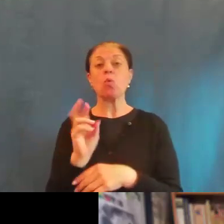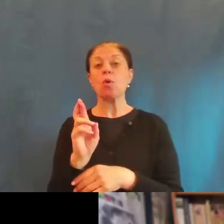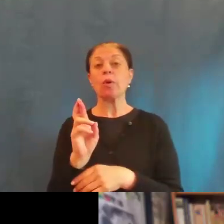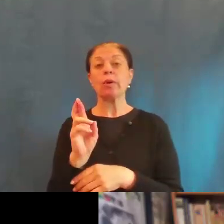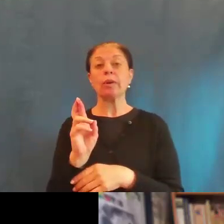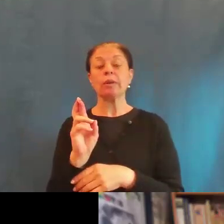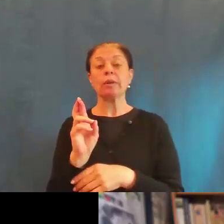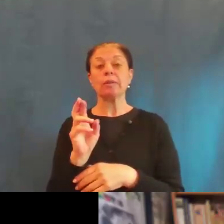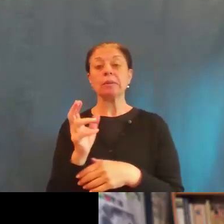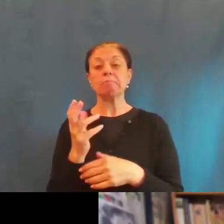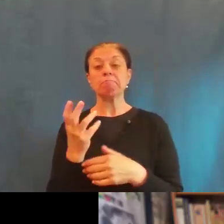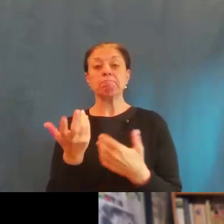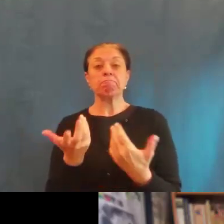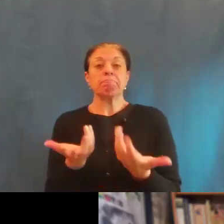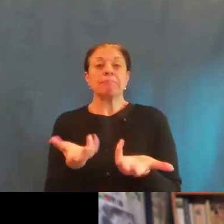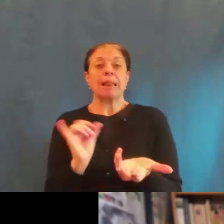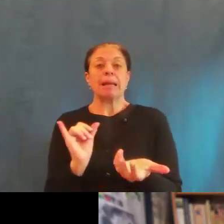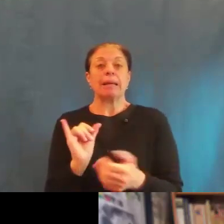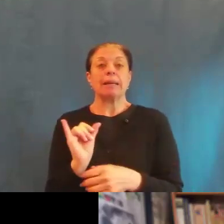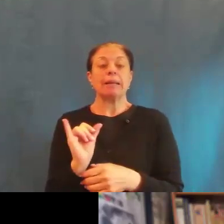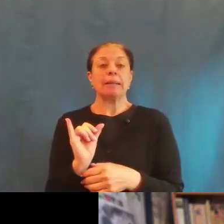or just sort of like these